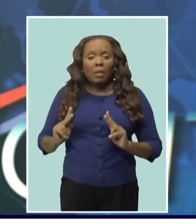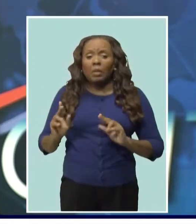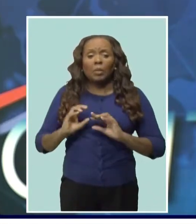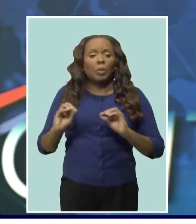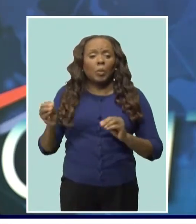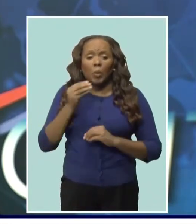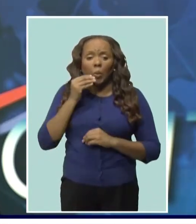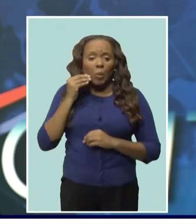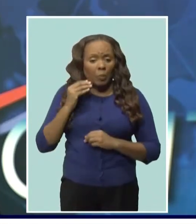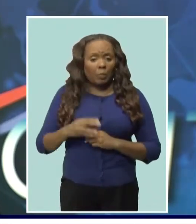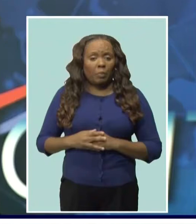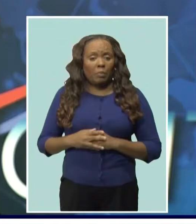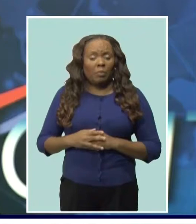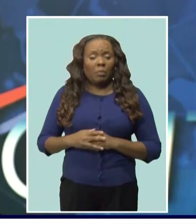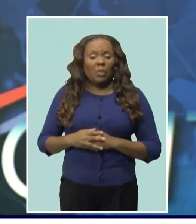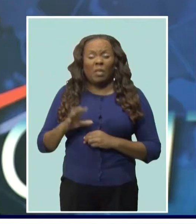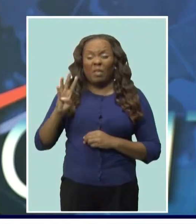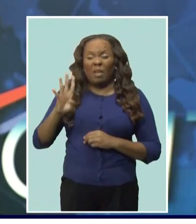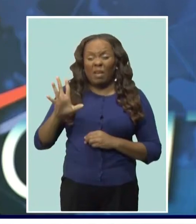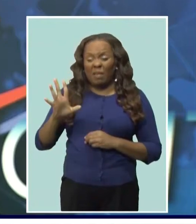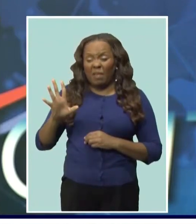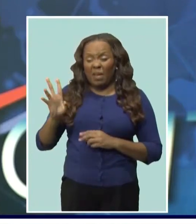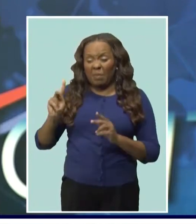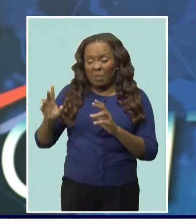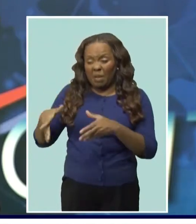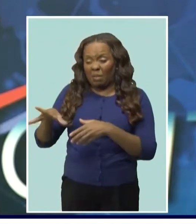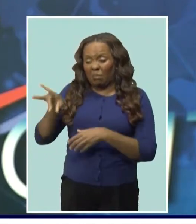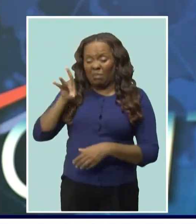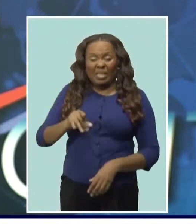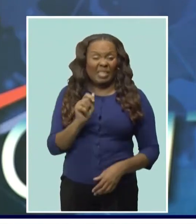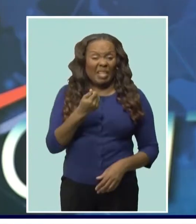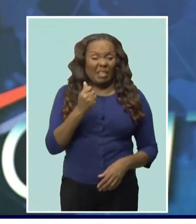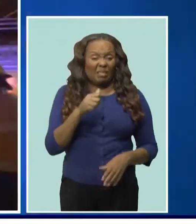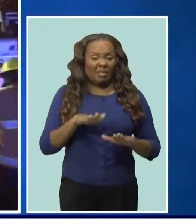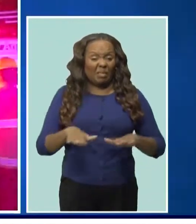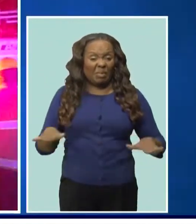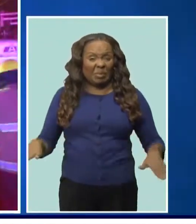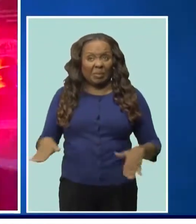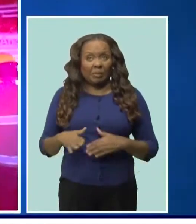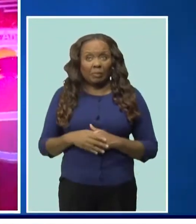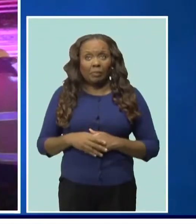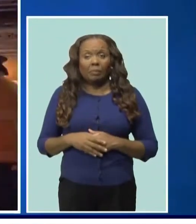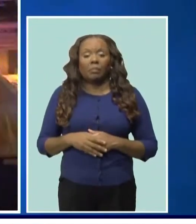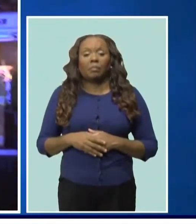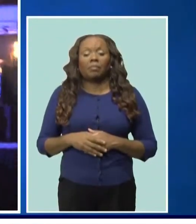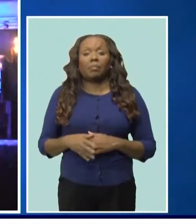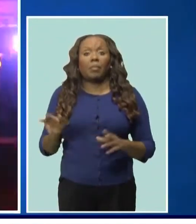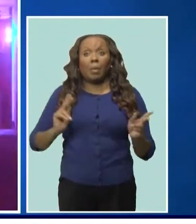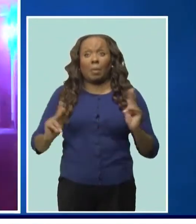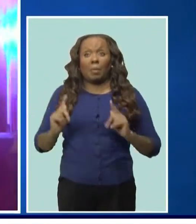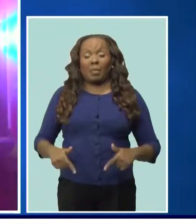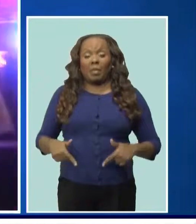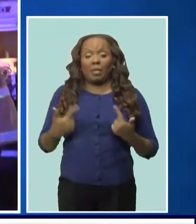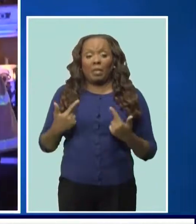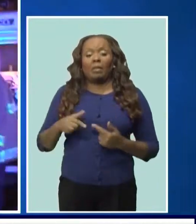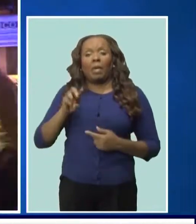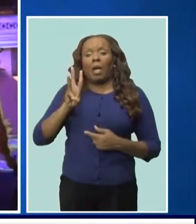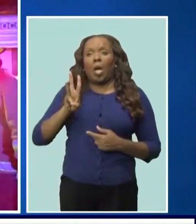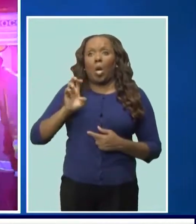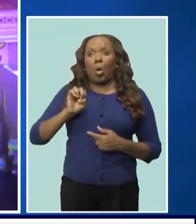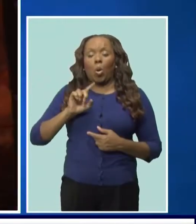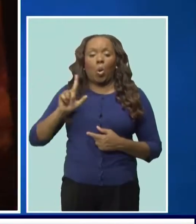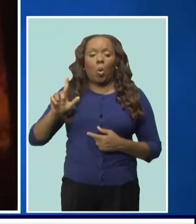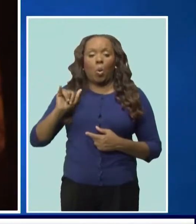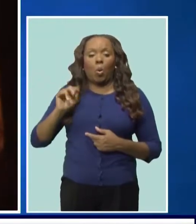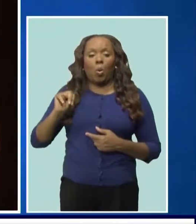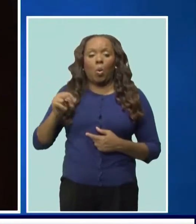children, displaced. Rachel Agard has this report. Residents in the close-knit community from Wellington,